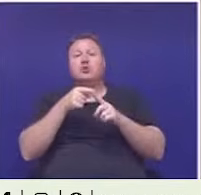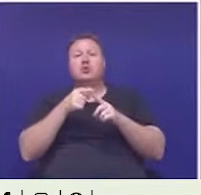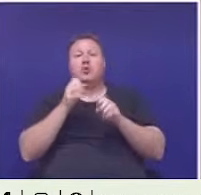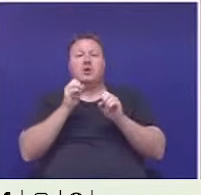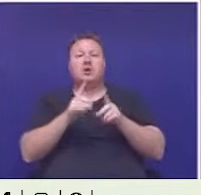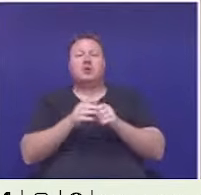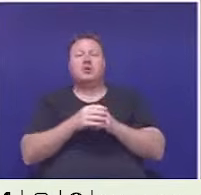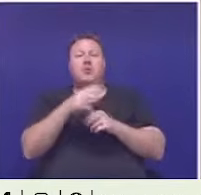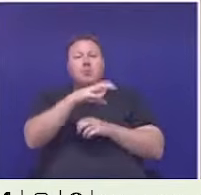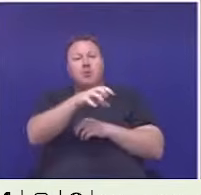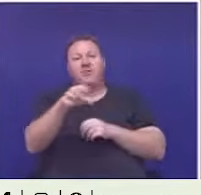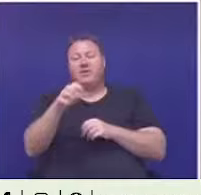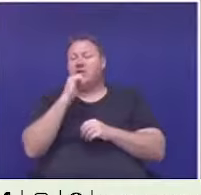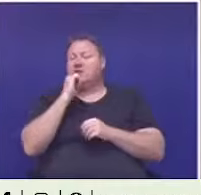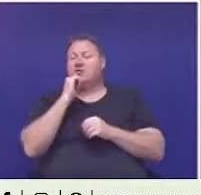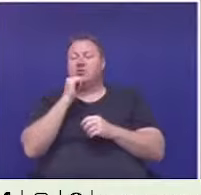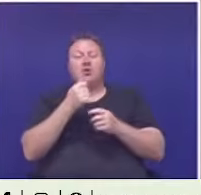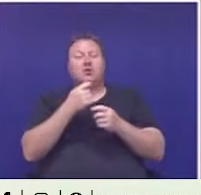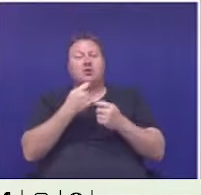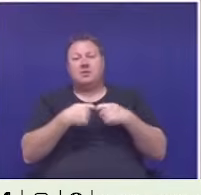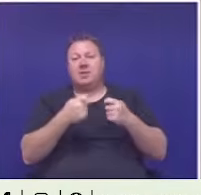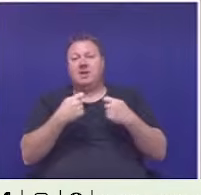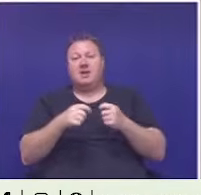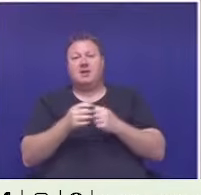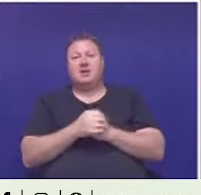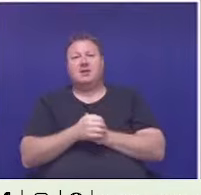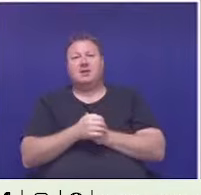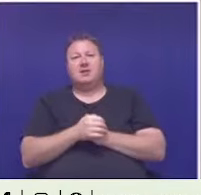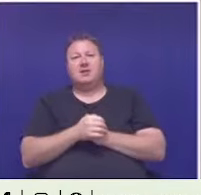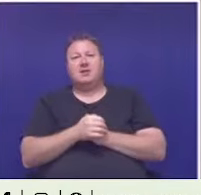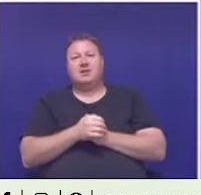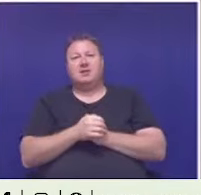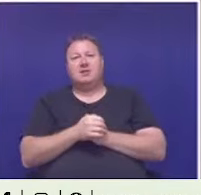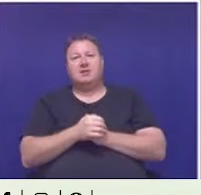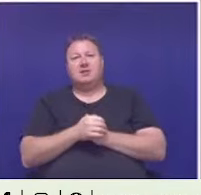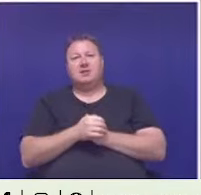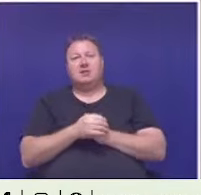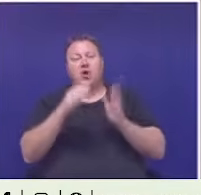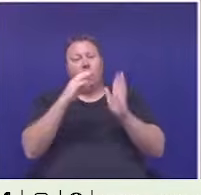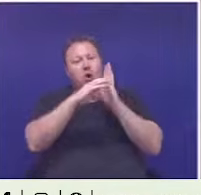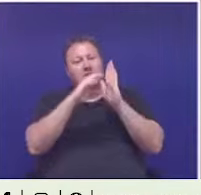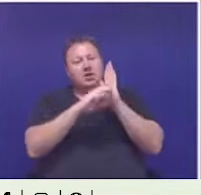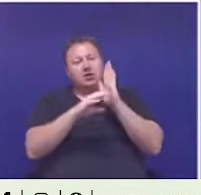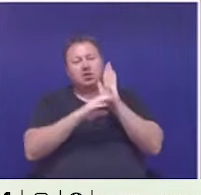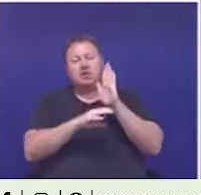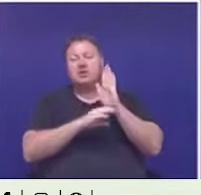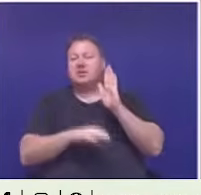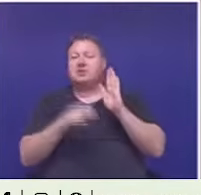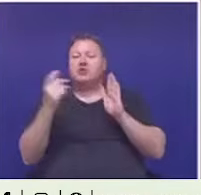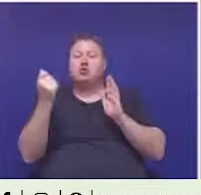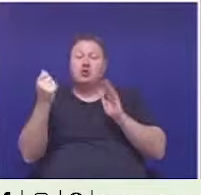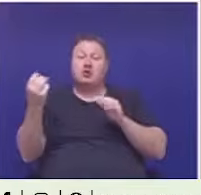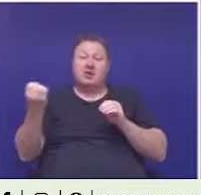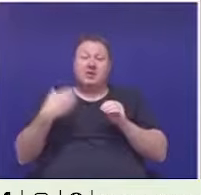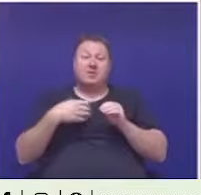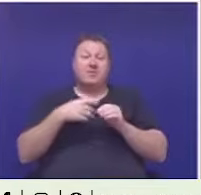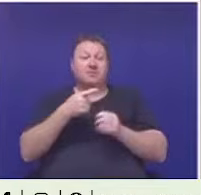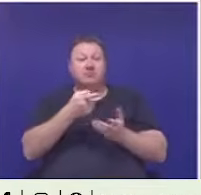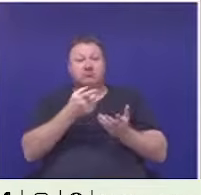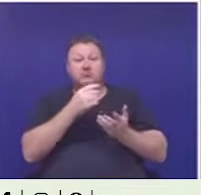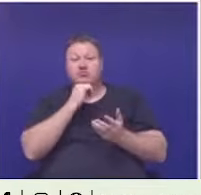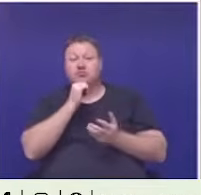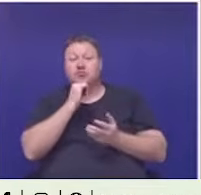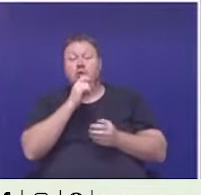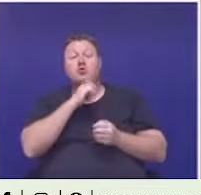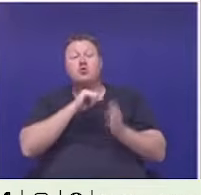aren't spending, there are conditions that Treasury gives us so that we can hold them accountable. If they misuse the grants